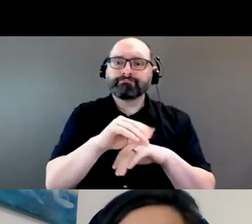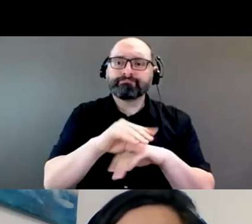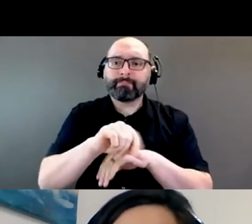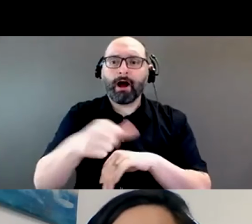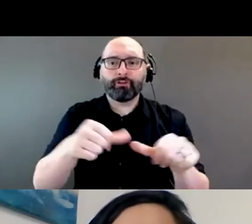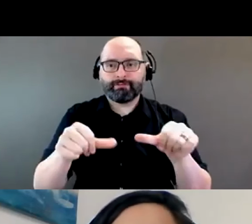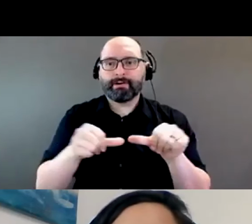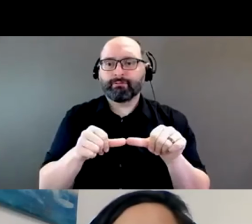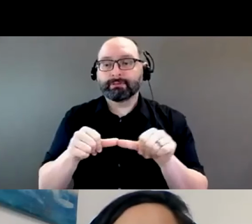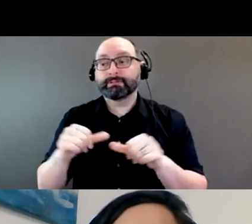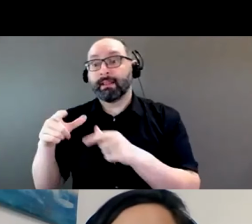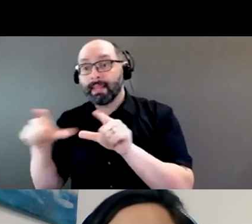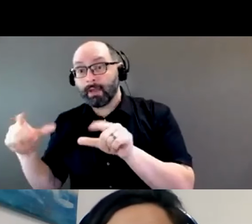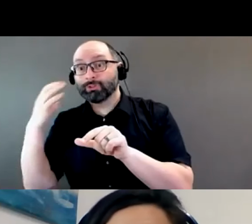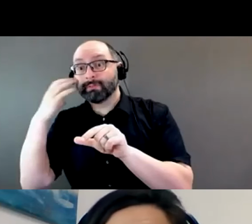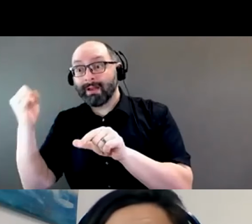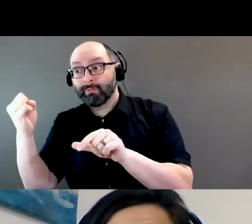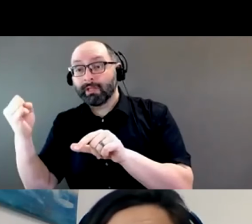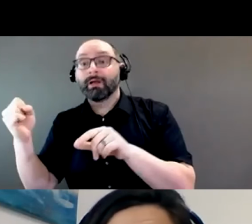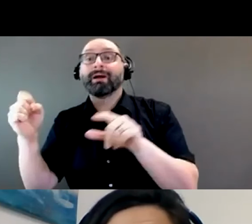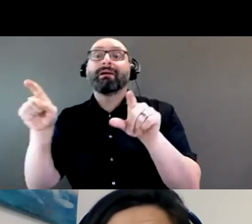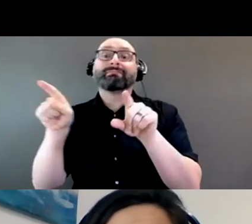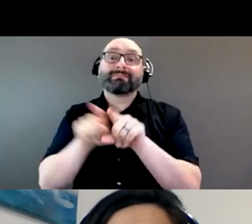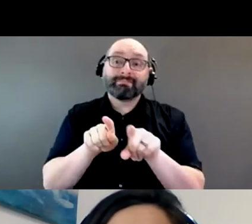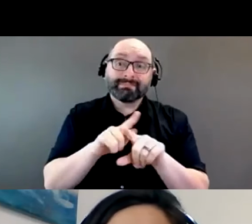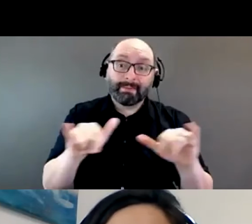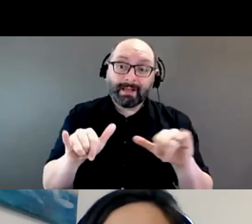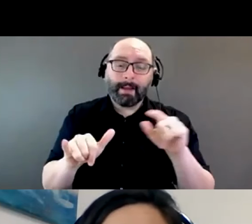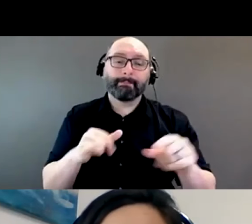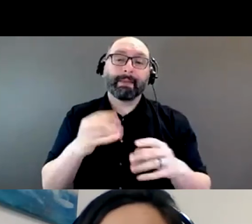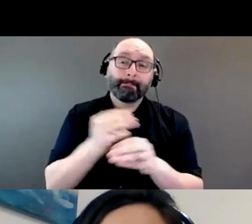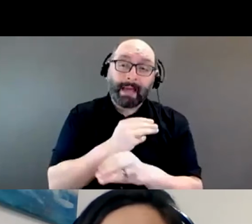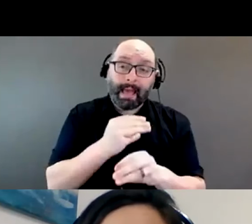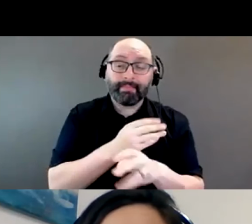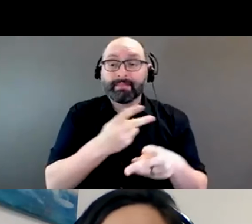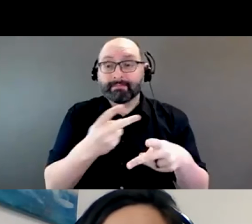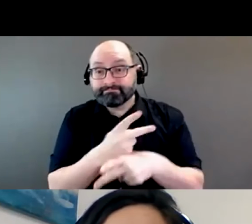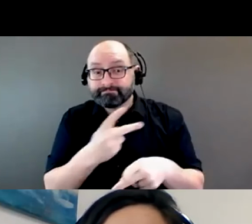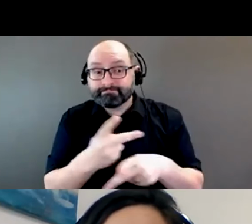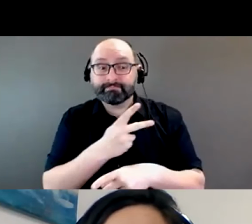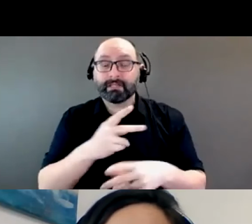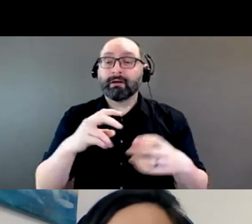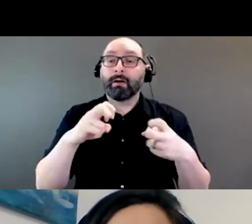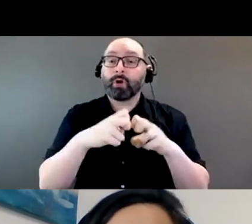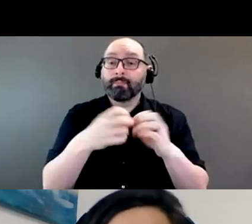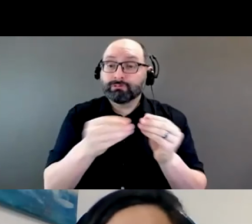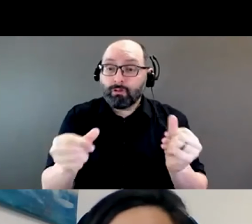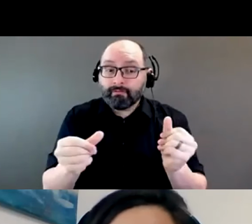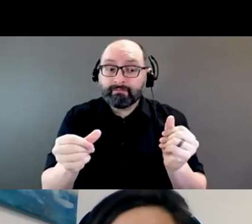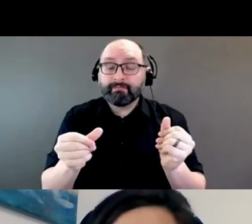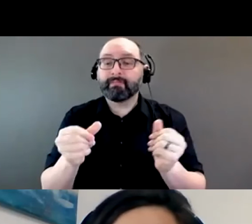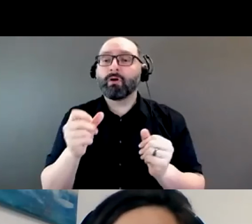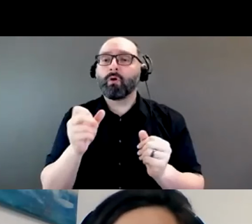memory, but also math or doing calculations, solving problems, and